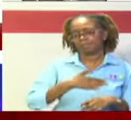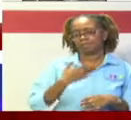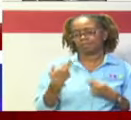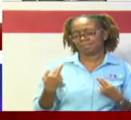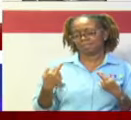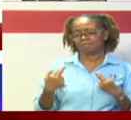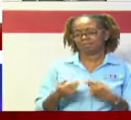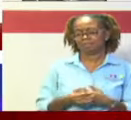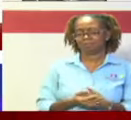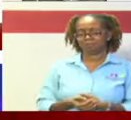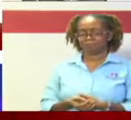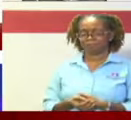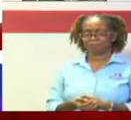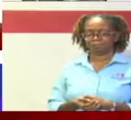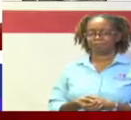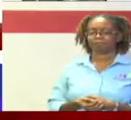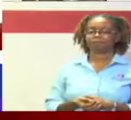Good morning.